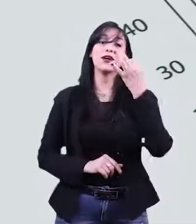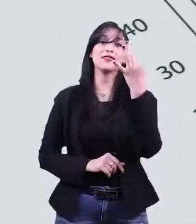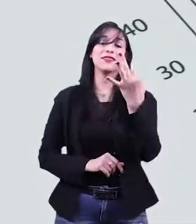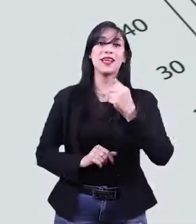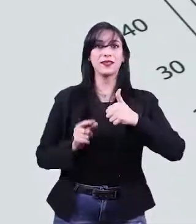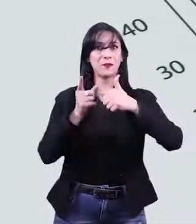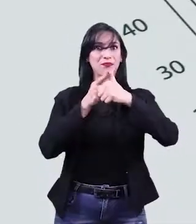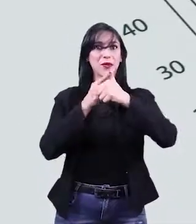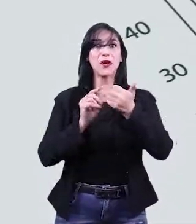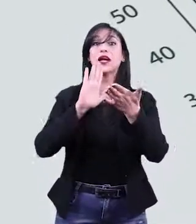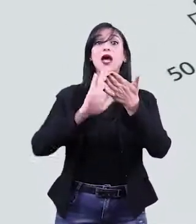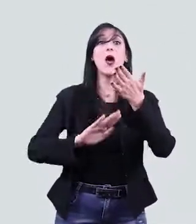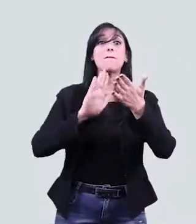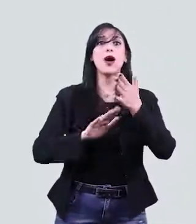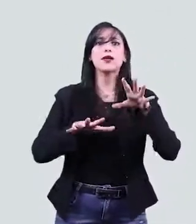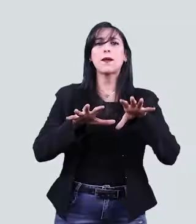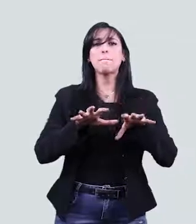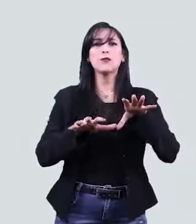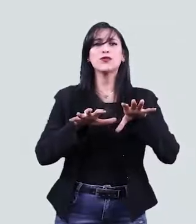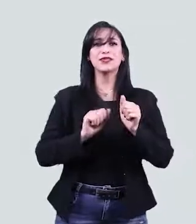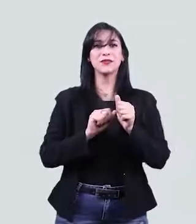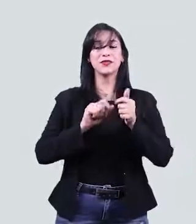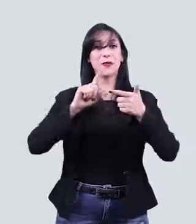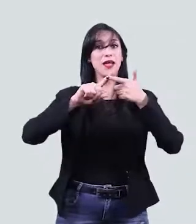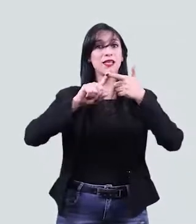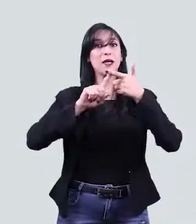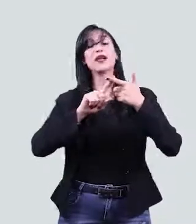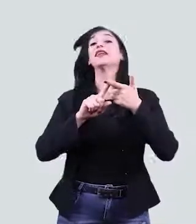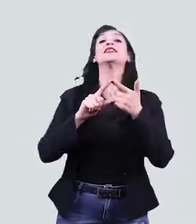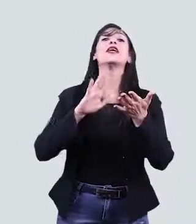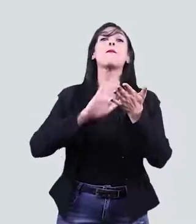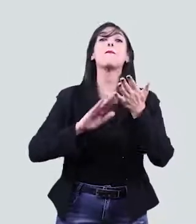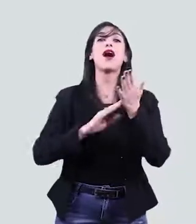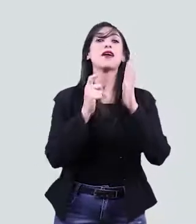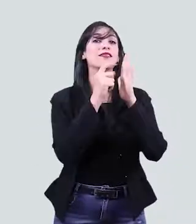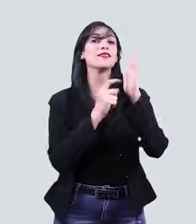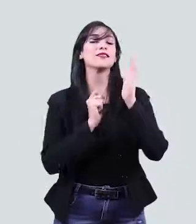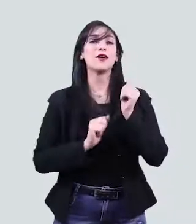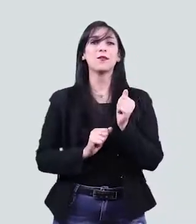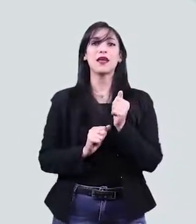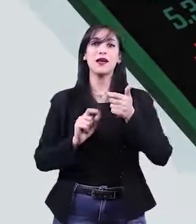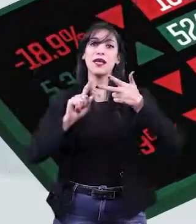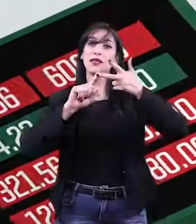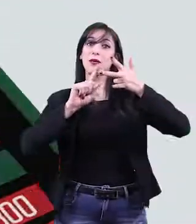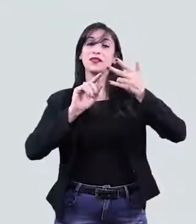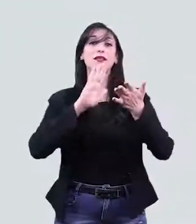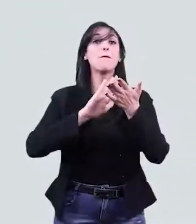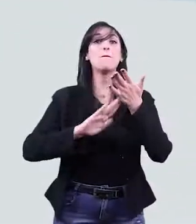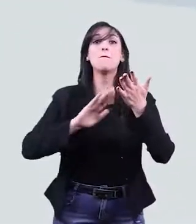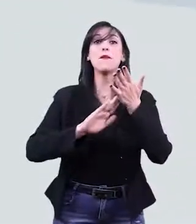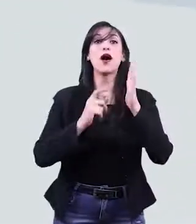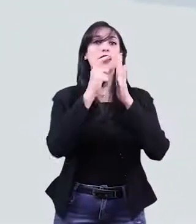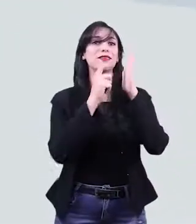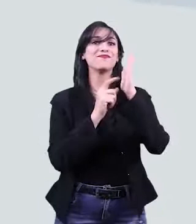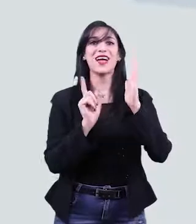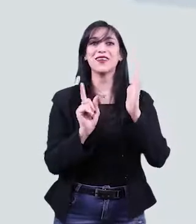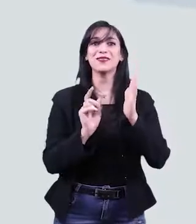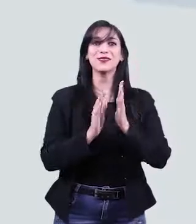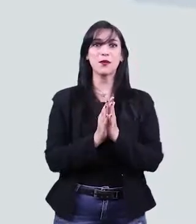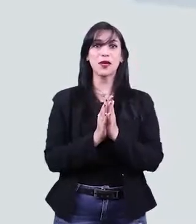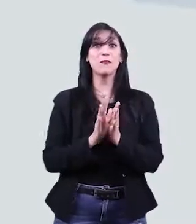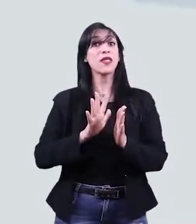Volatility risk. 2. Systematic risk or market risk. 3.